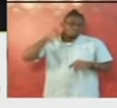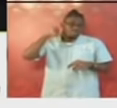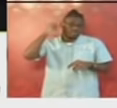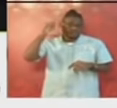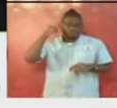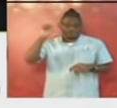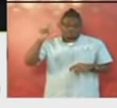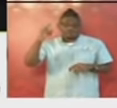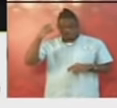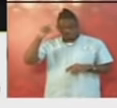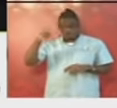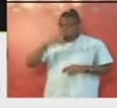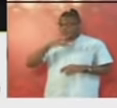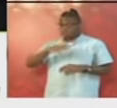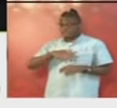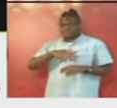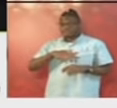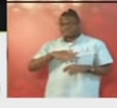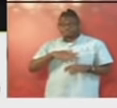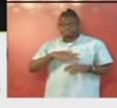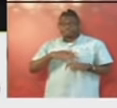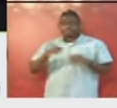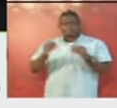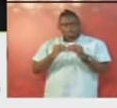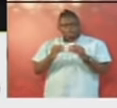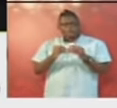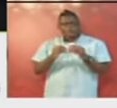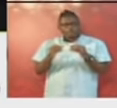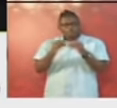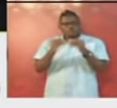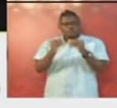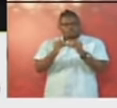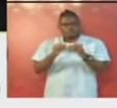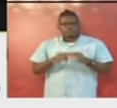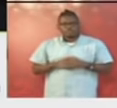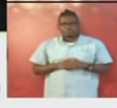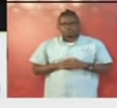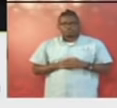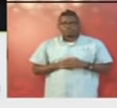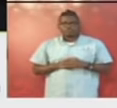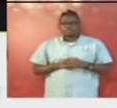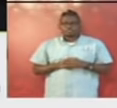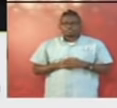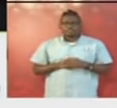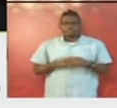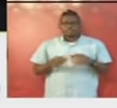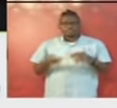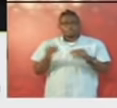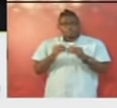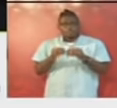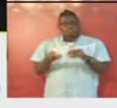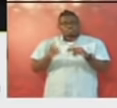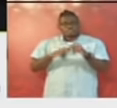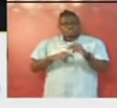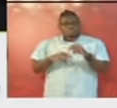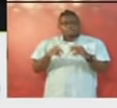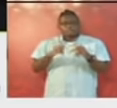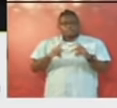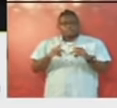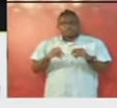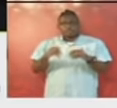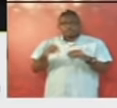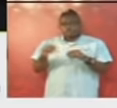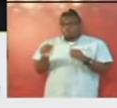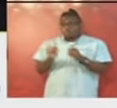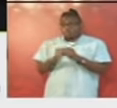for males, that there was a greater increase in levels of stress for persons with 2 or more children compared with those who